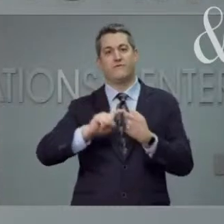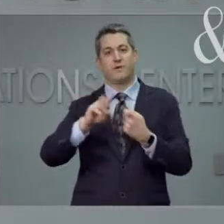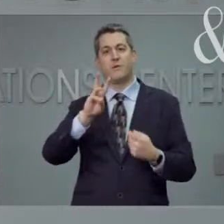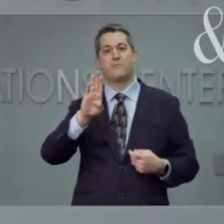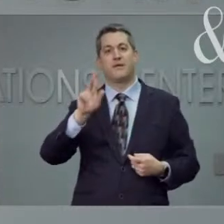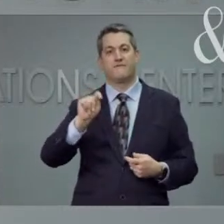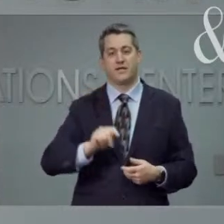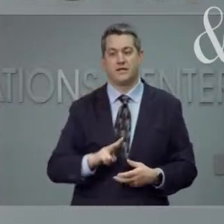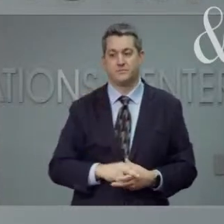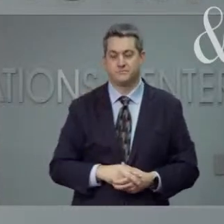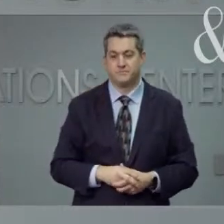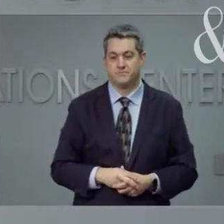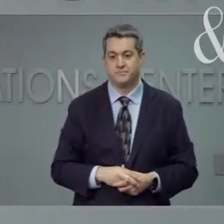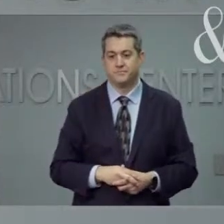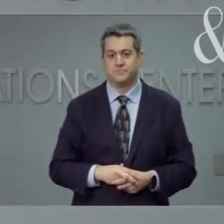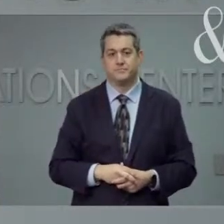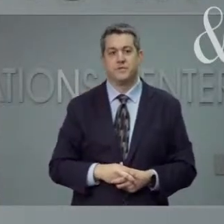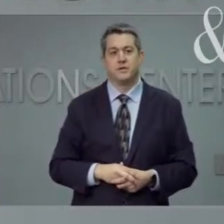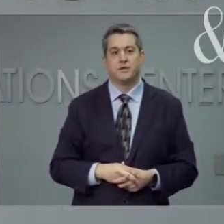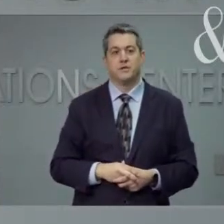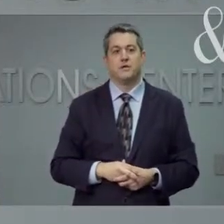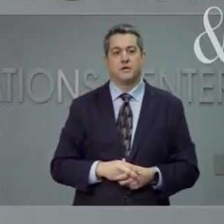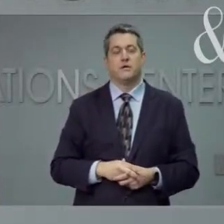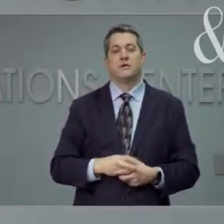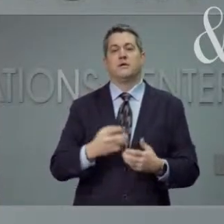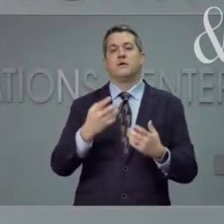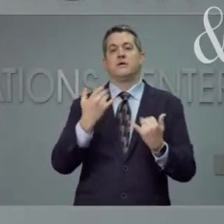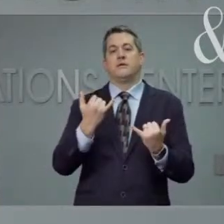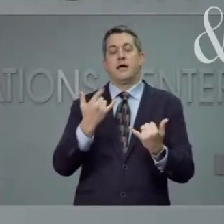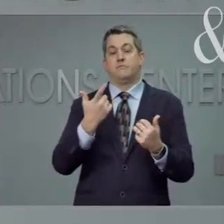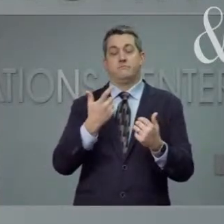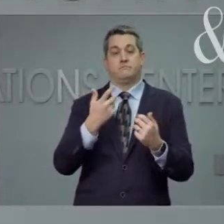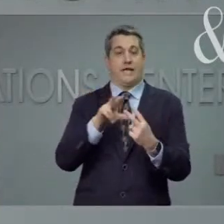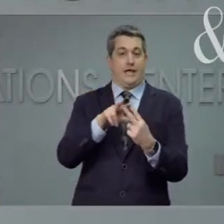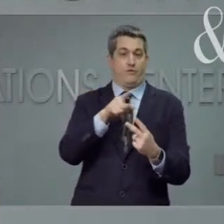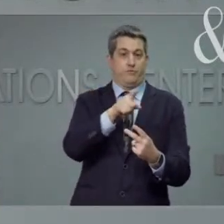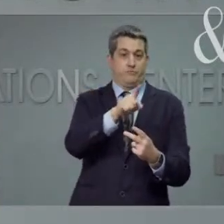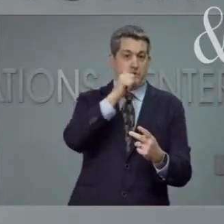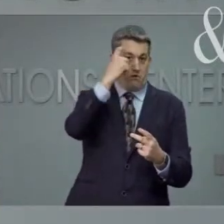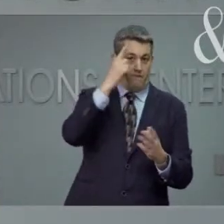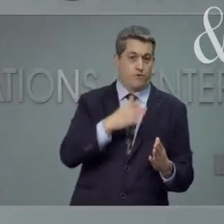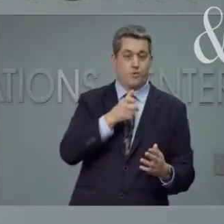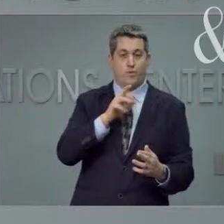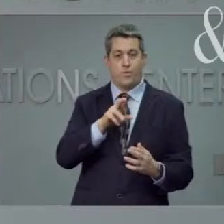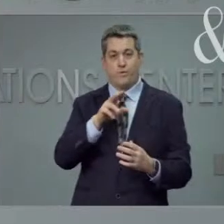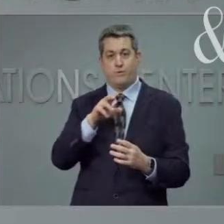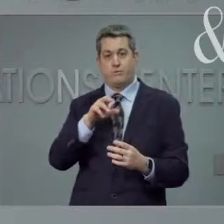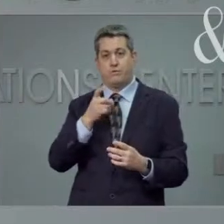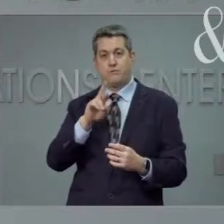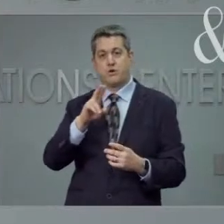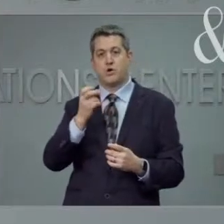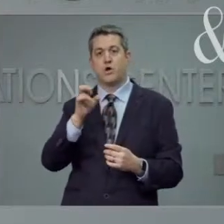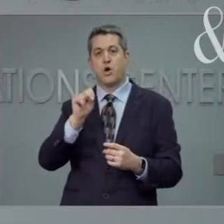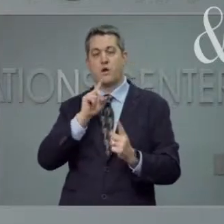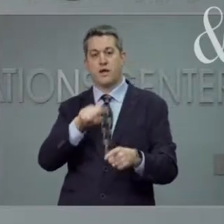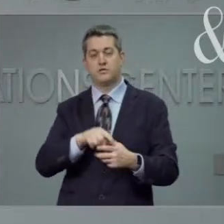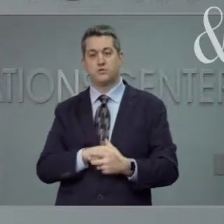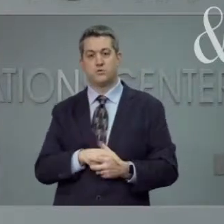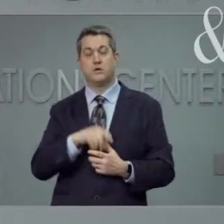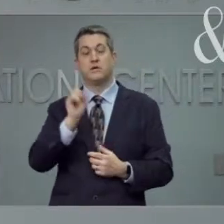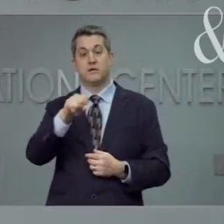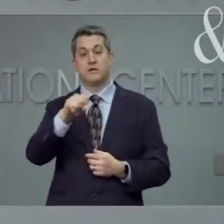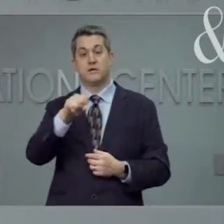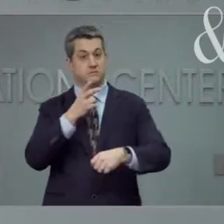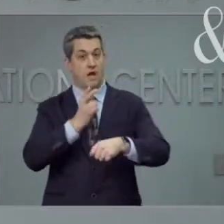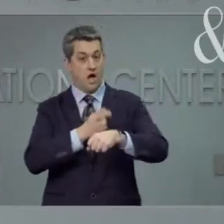Thank you for that, Governor. And this follow-up is for either you or Dr. Cohen. As Dr. Cohen mentioned, hospitals are feeling considerable